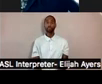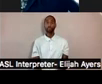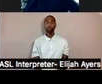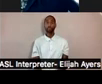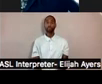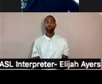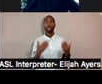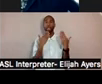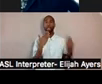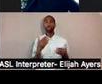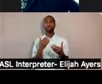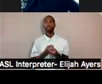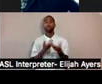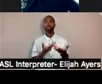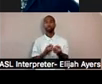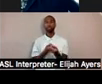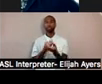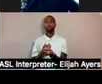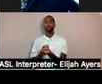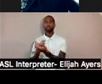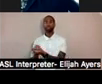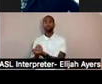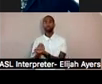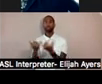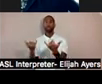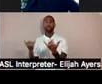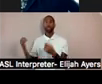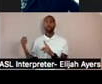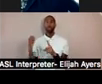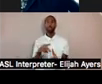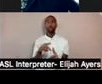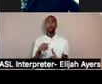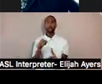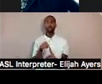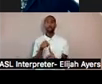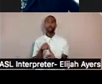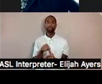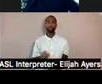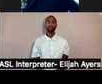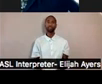Thank you for the shares. I'm gonna take us back into the maze.